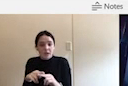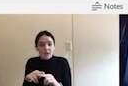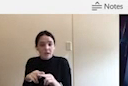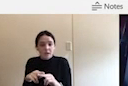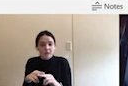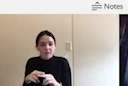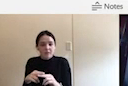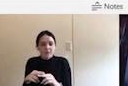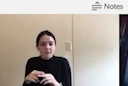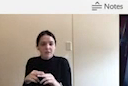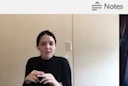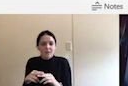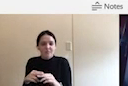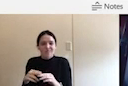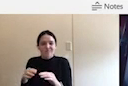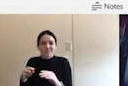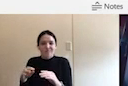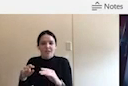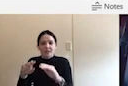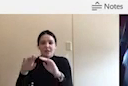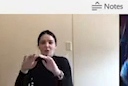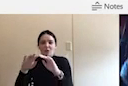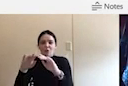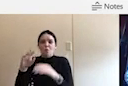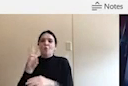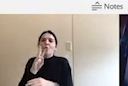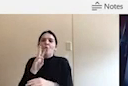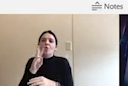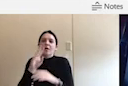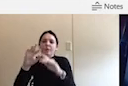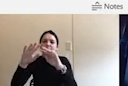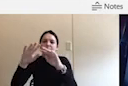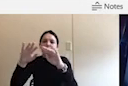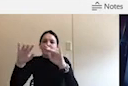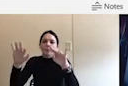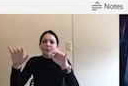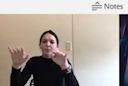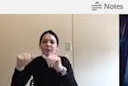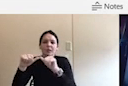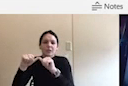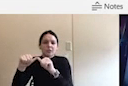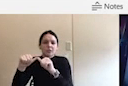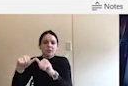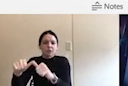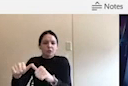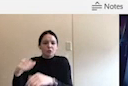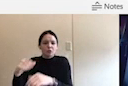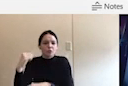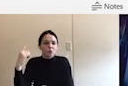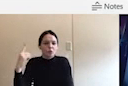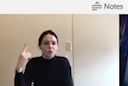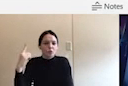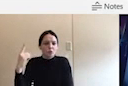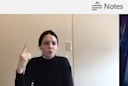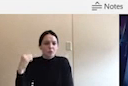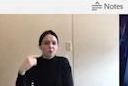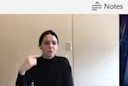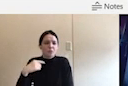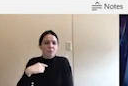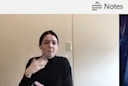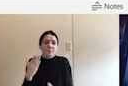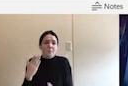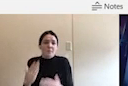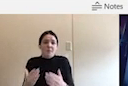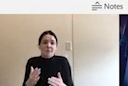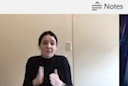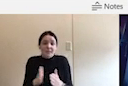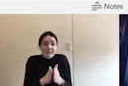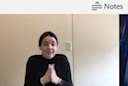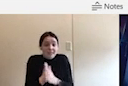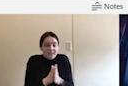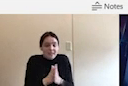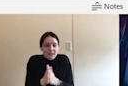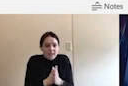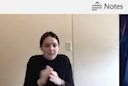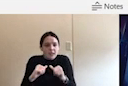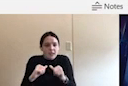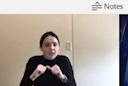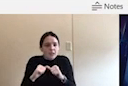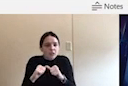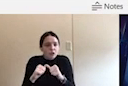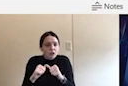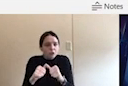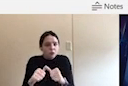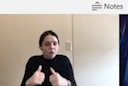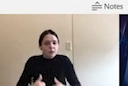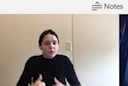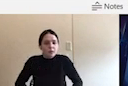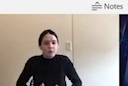never change in the bucket. I think that gets a natural excitement that later on stays with them. And later on, when they encounter